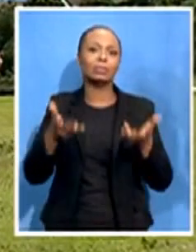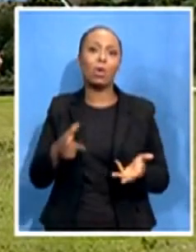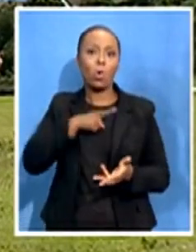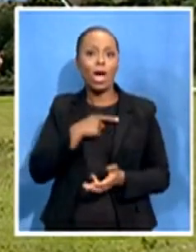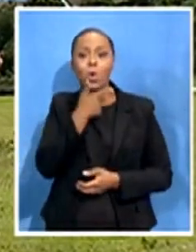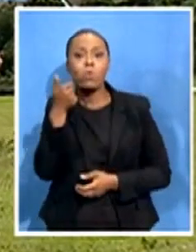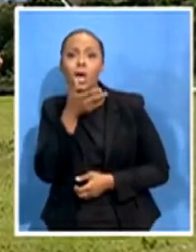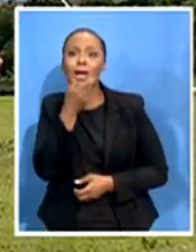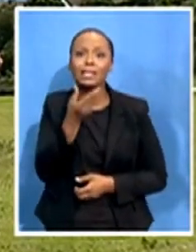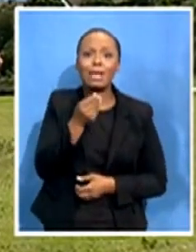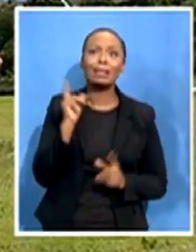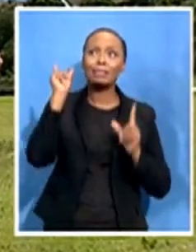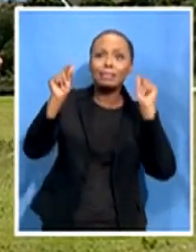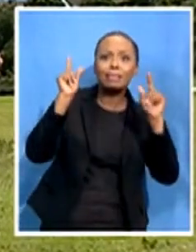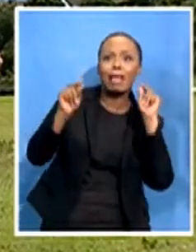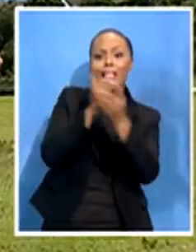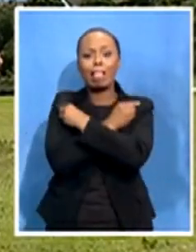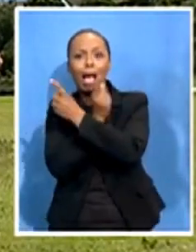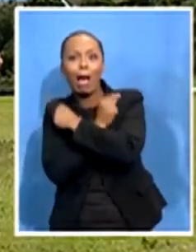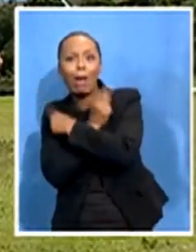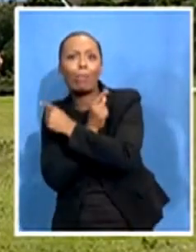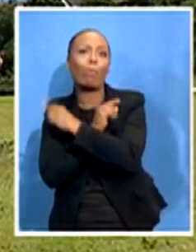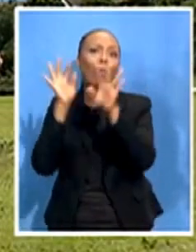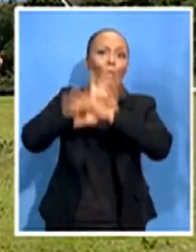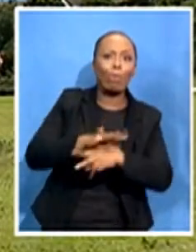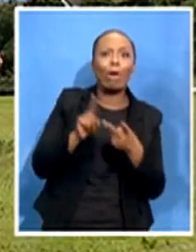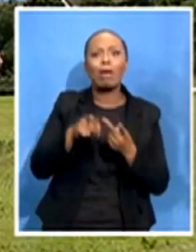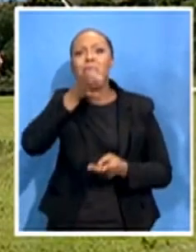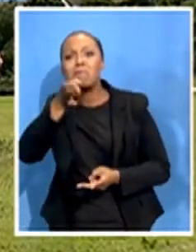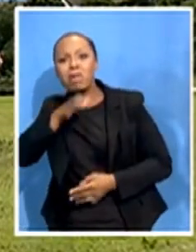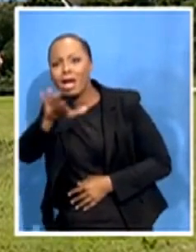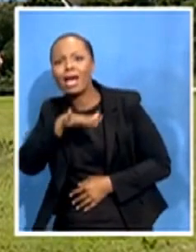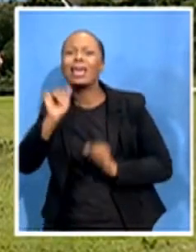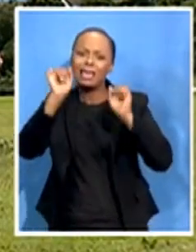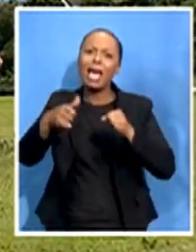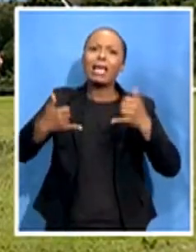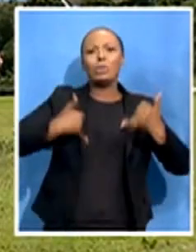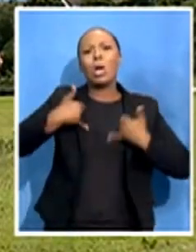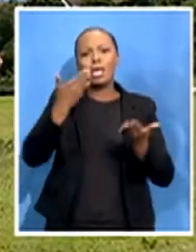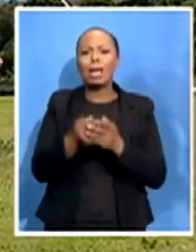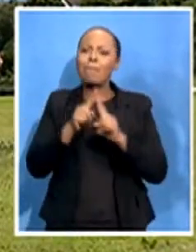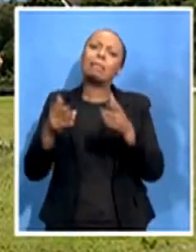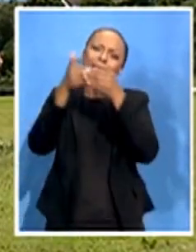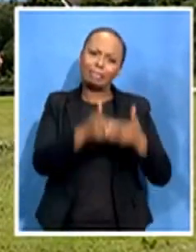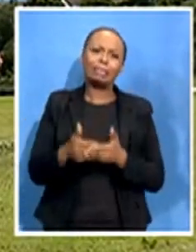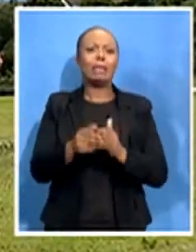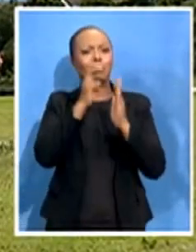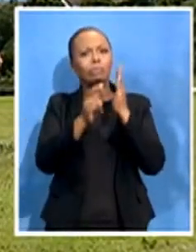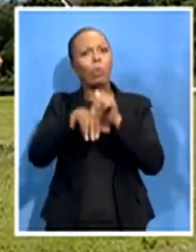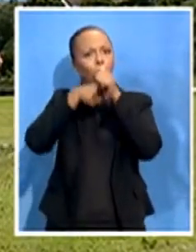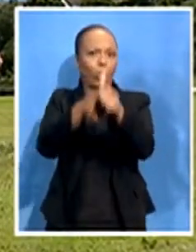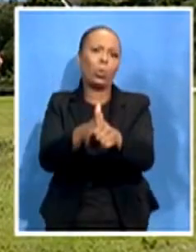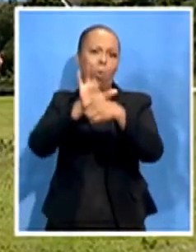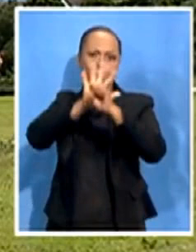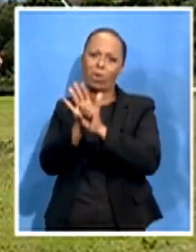in those areas, even when they are having fun, they must make sure they are compliant to COVID-19 regulations. So he said he is happy with the work that's been done.